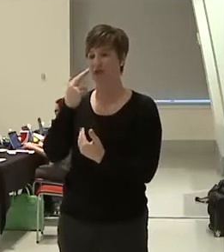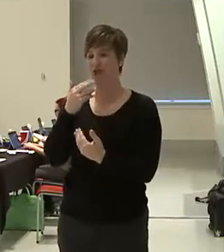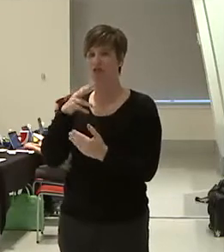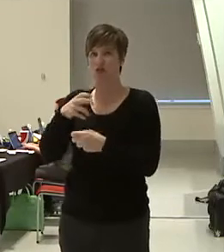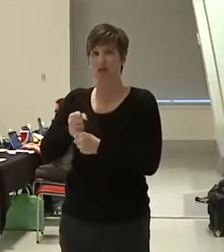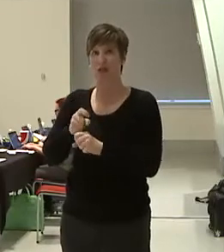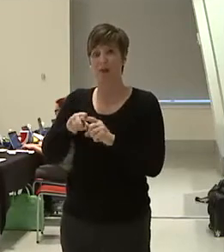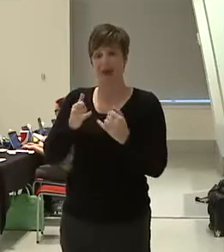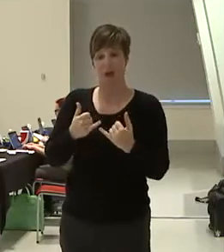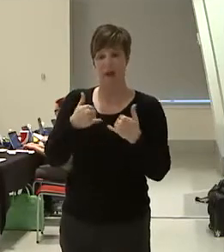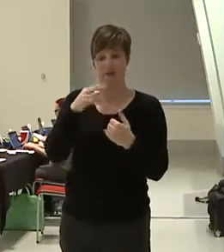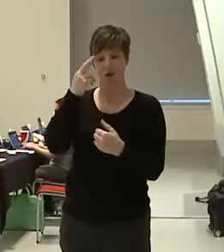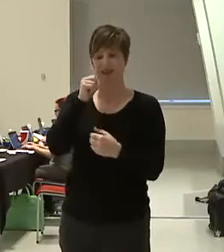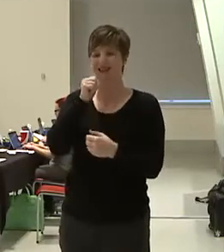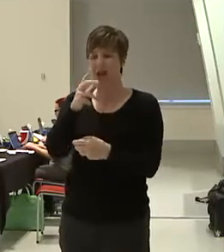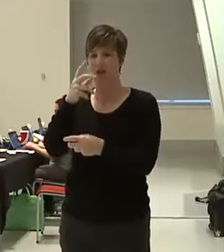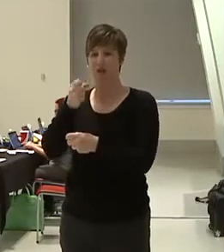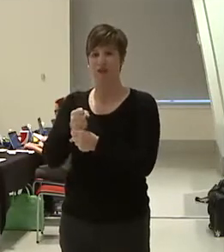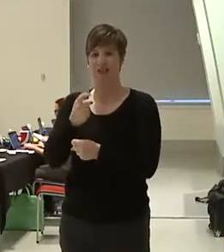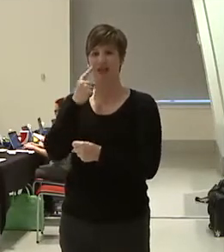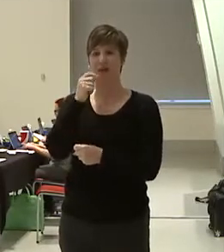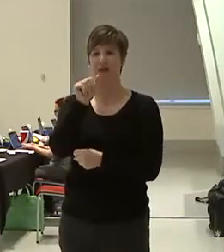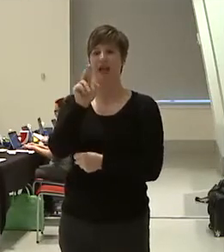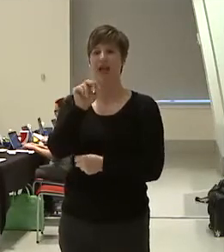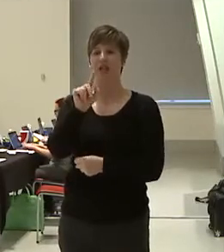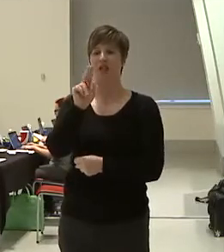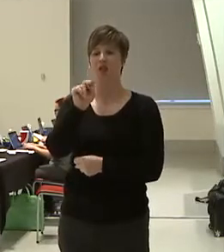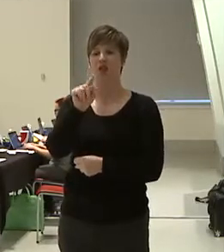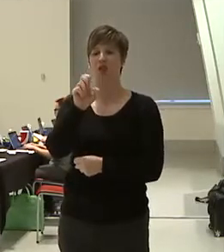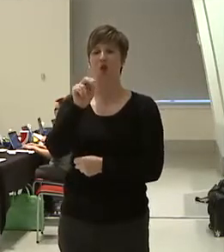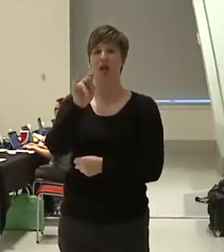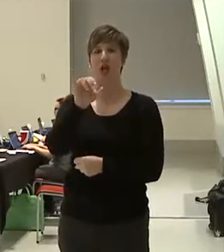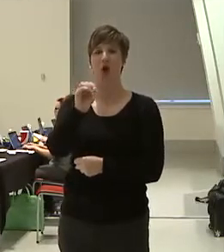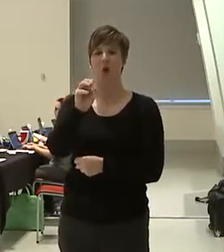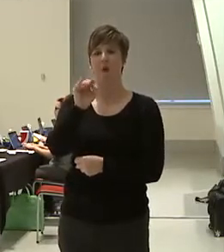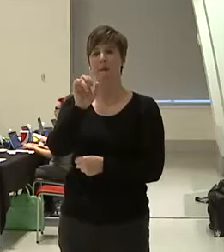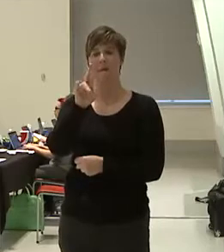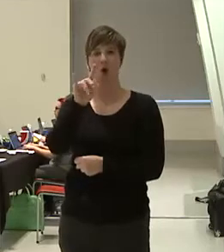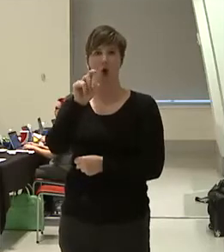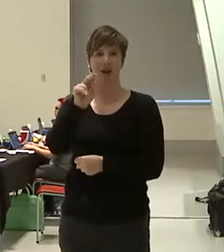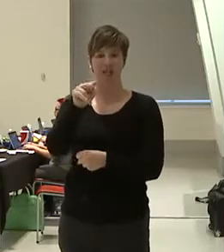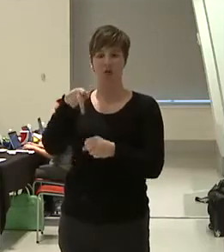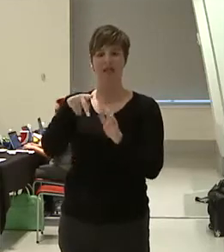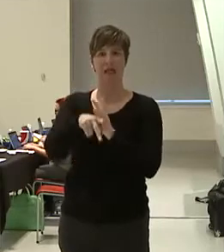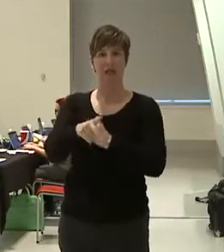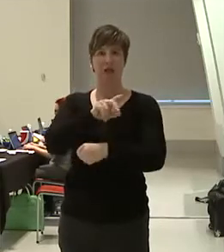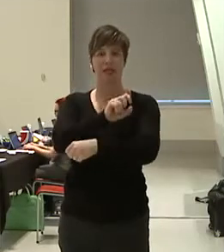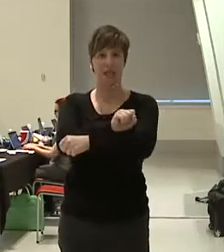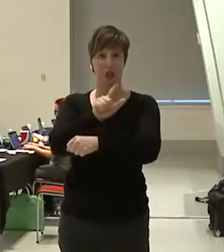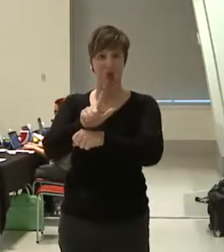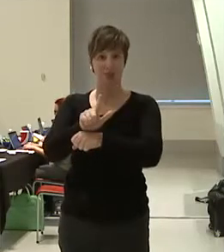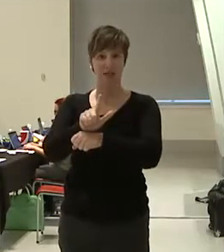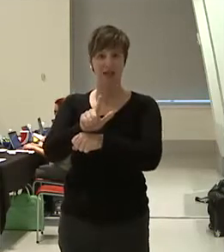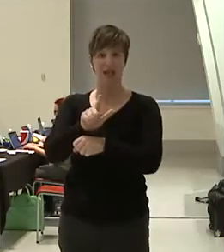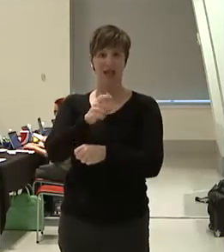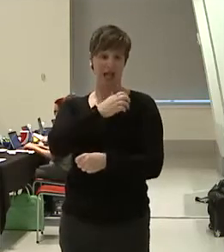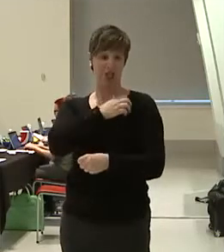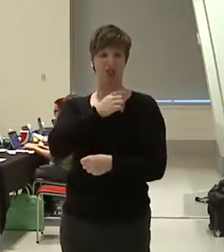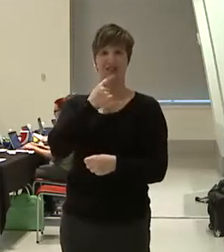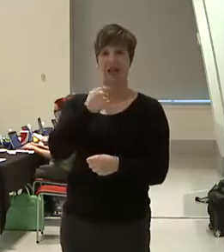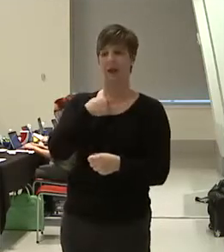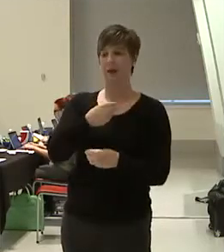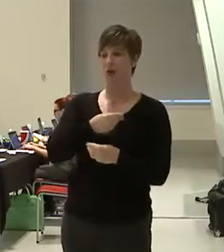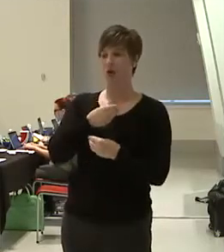have reason not to. And I think about Antonio Martin when he got killed in St. Louis. And what Chief Belmar said is that he's like, I'm going to release